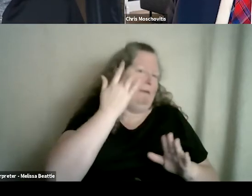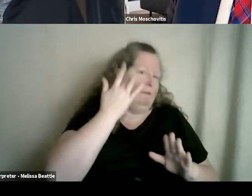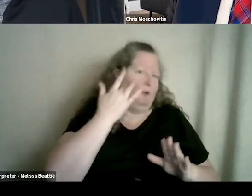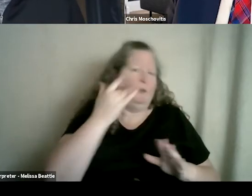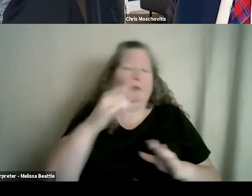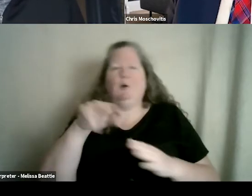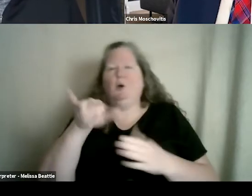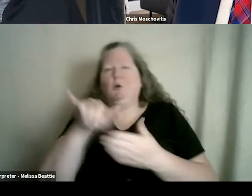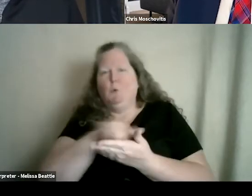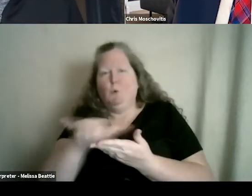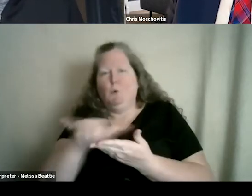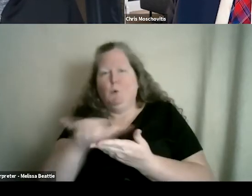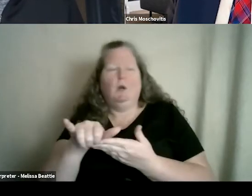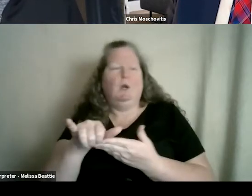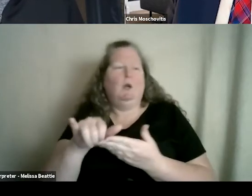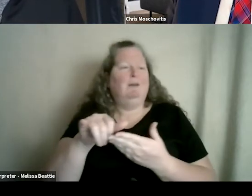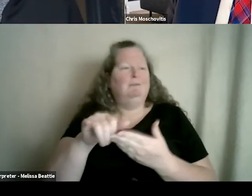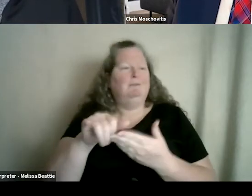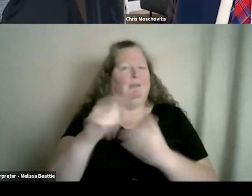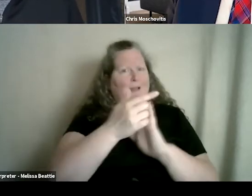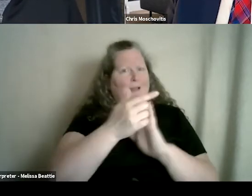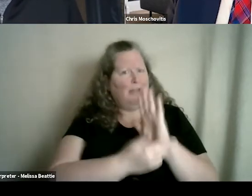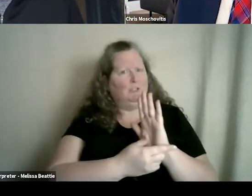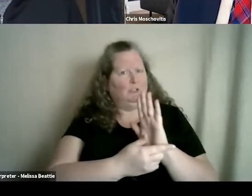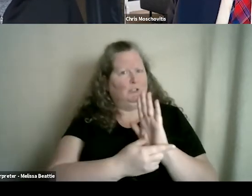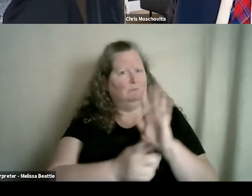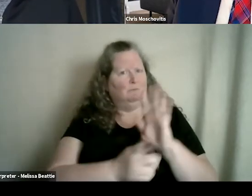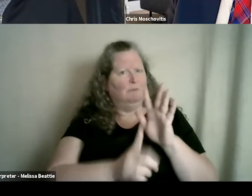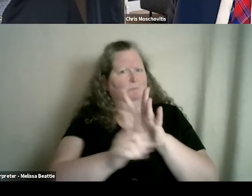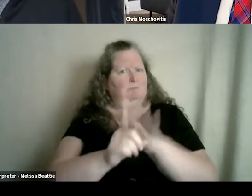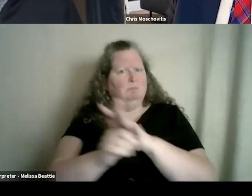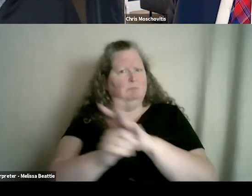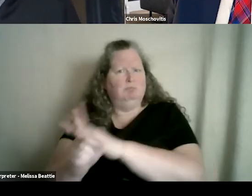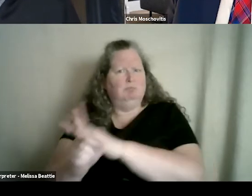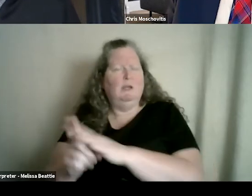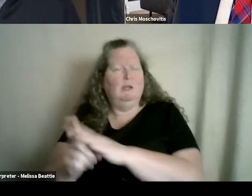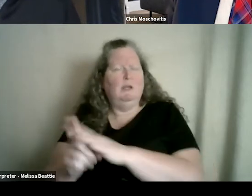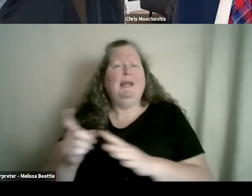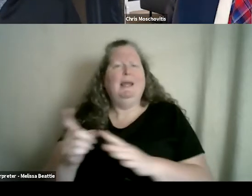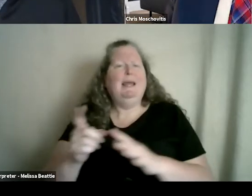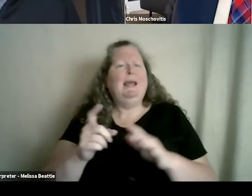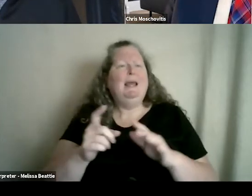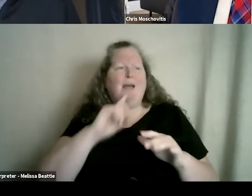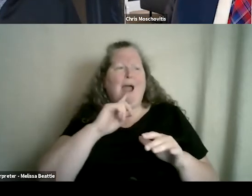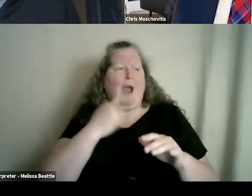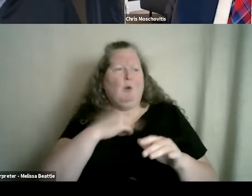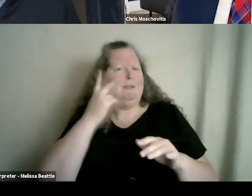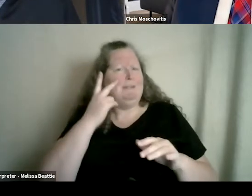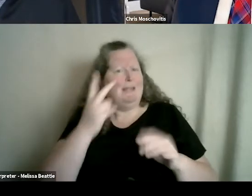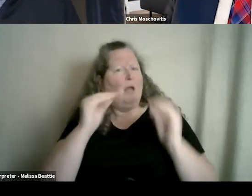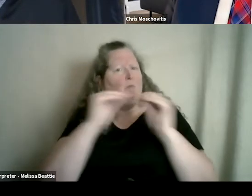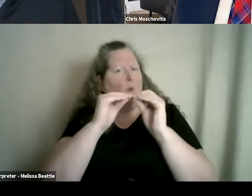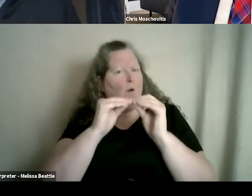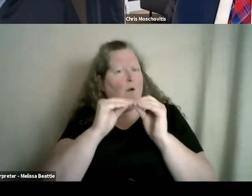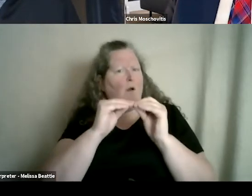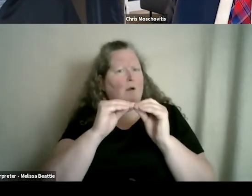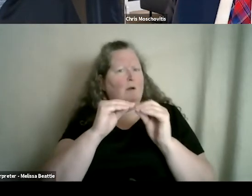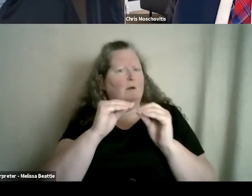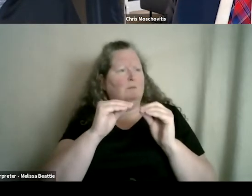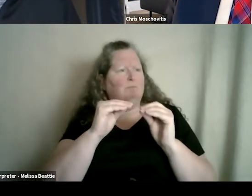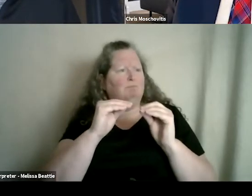wake up, or is it not a top-down effect? Or are we seeing it? Yeah, are